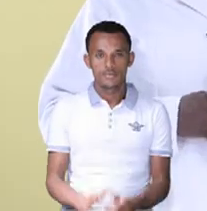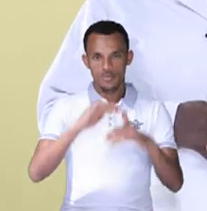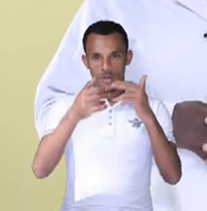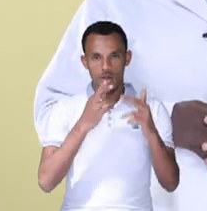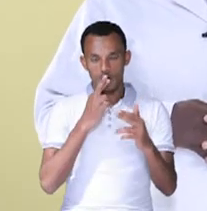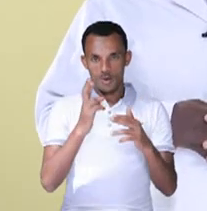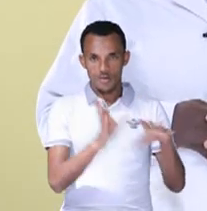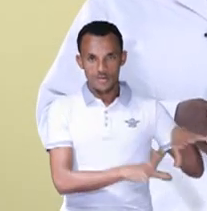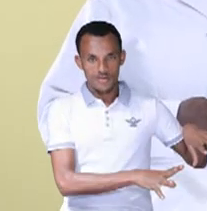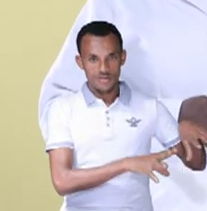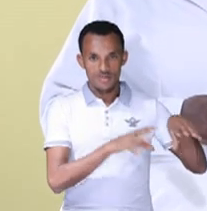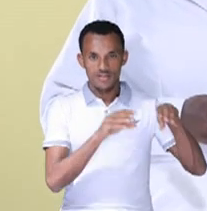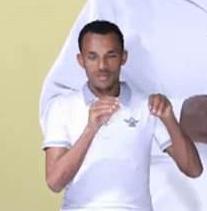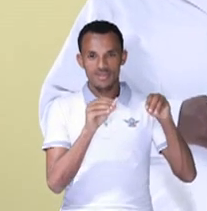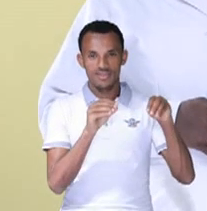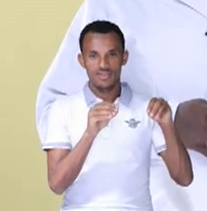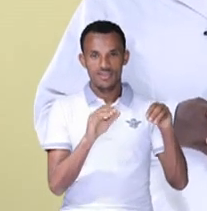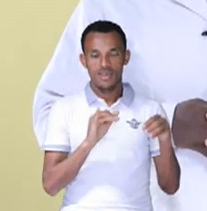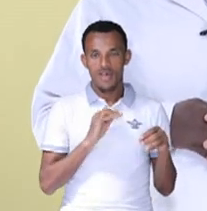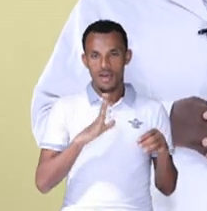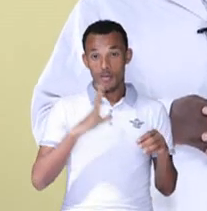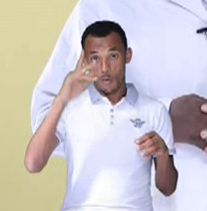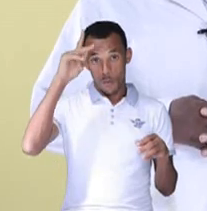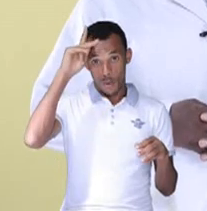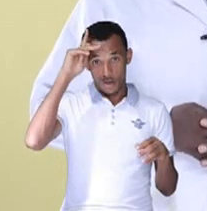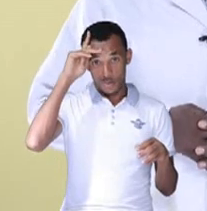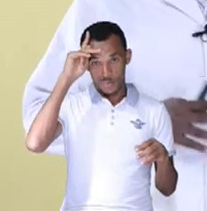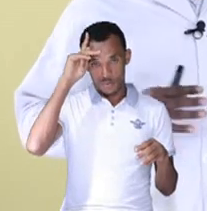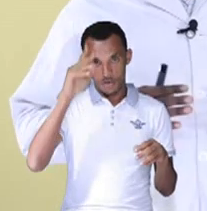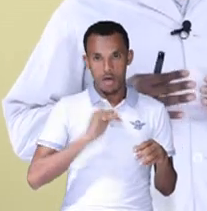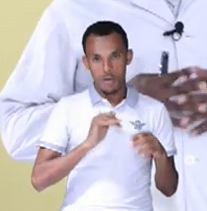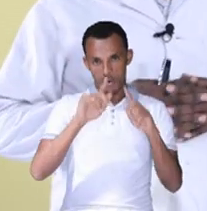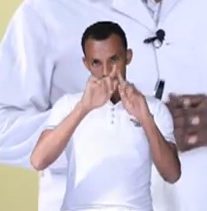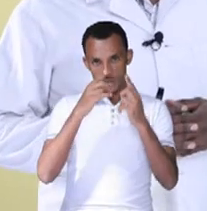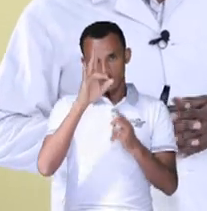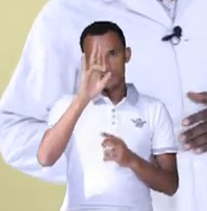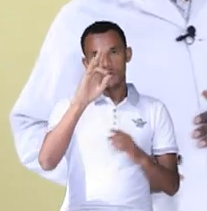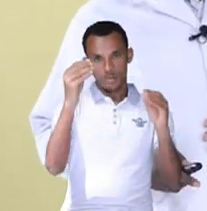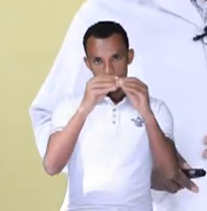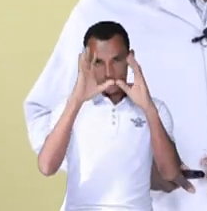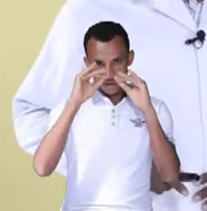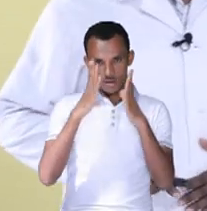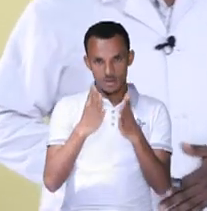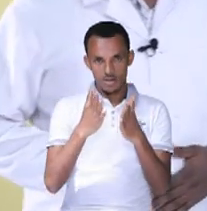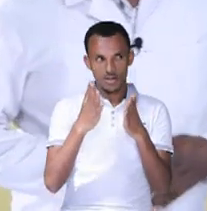How are you doing, student? I am Mr. Kumulacho. I am grade 7 mathematics teacher.